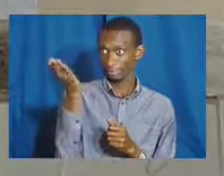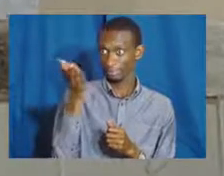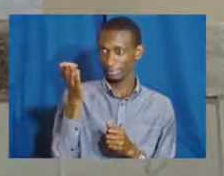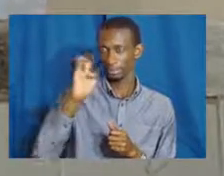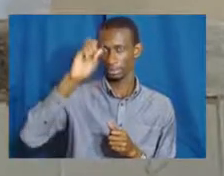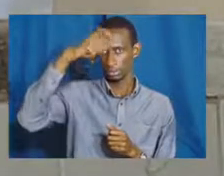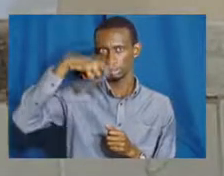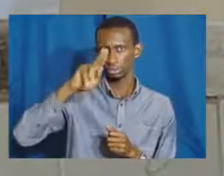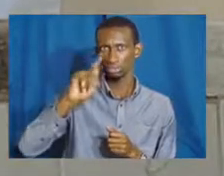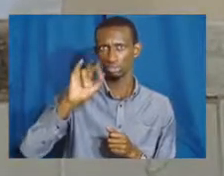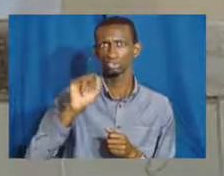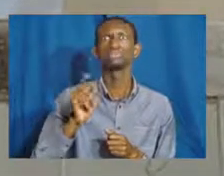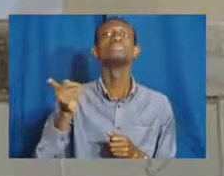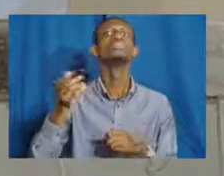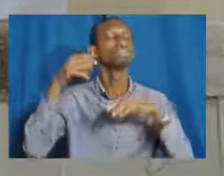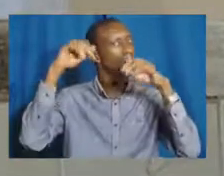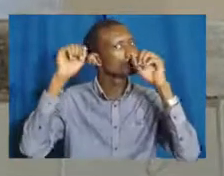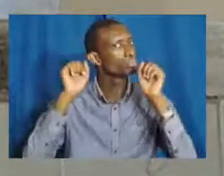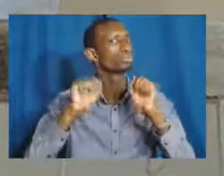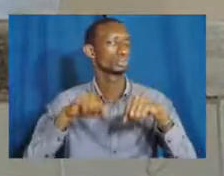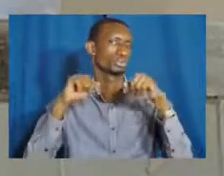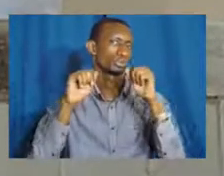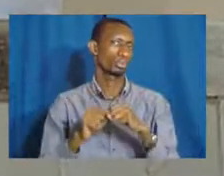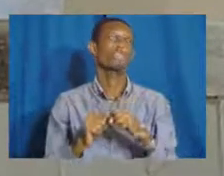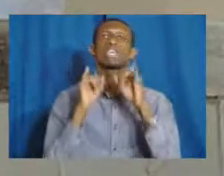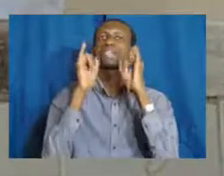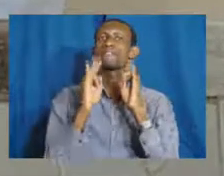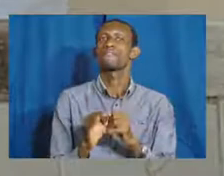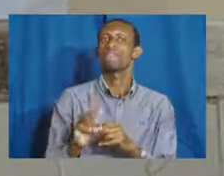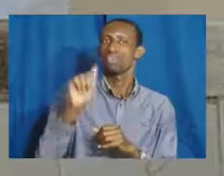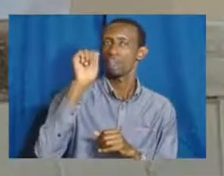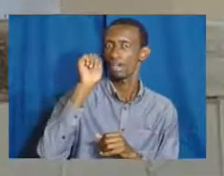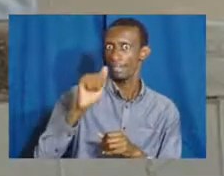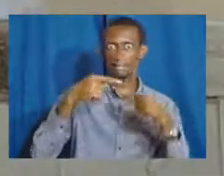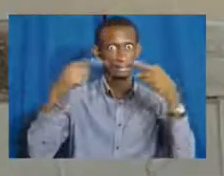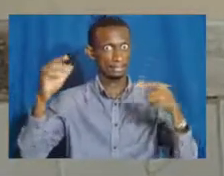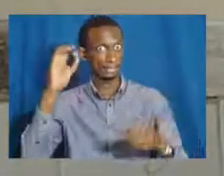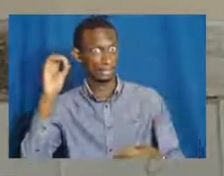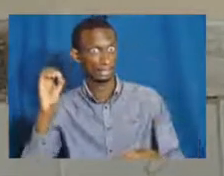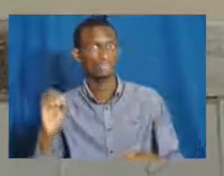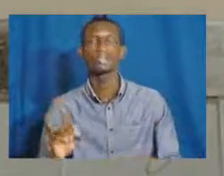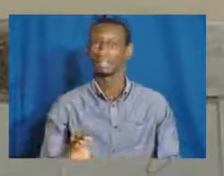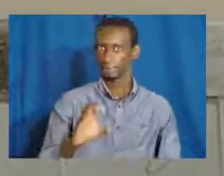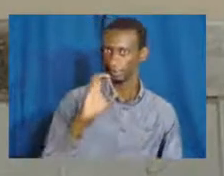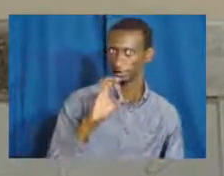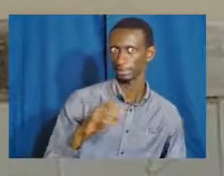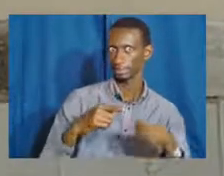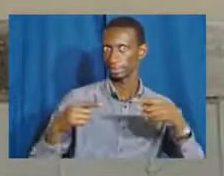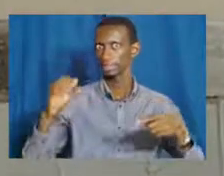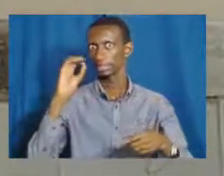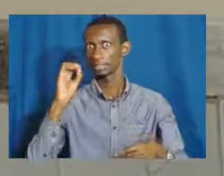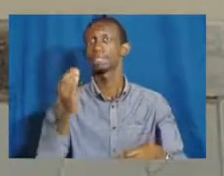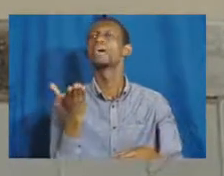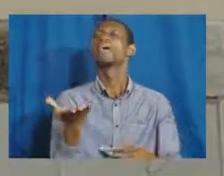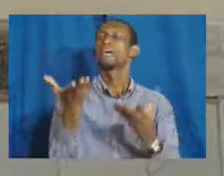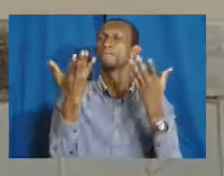if A is different from zero and C is different from zero, so that you can have